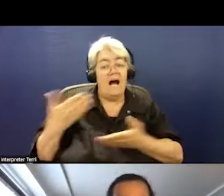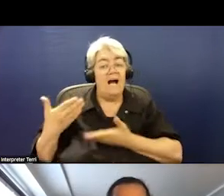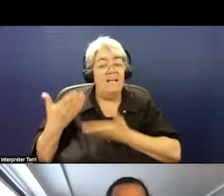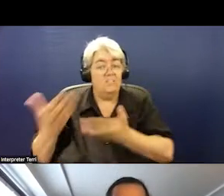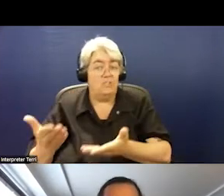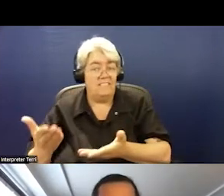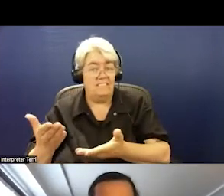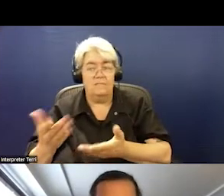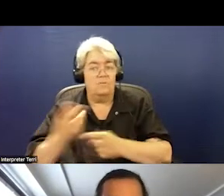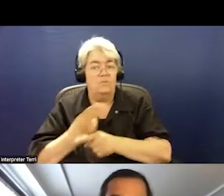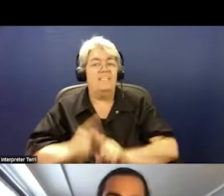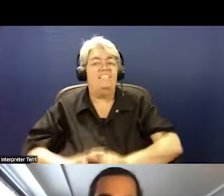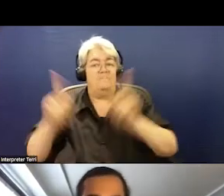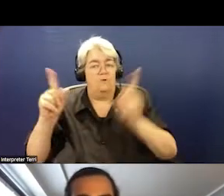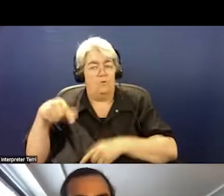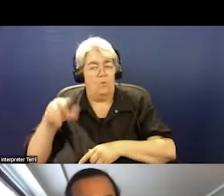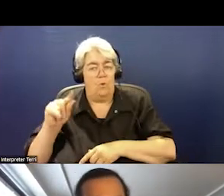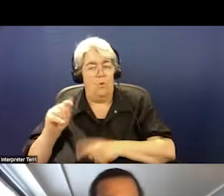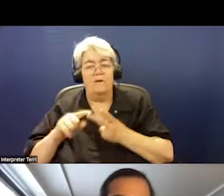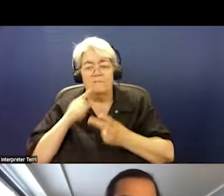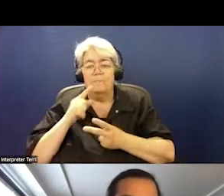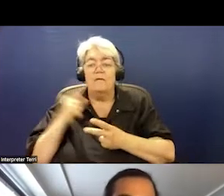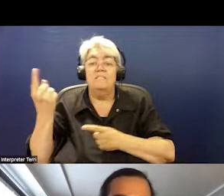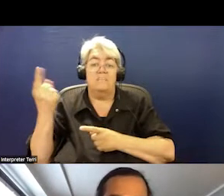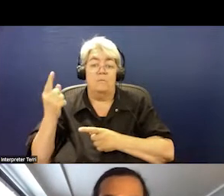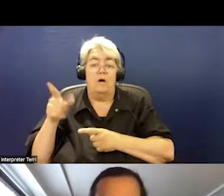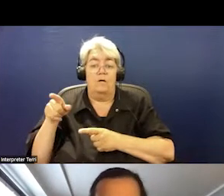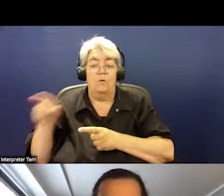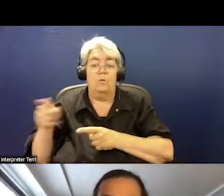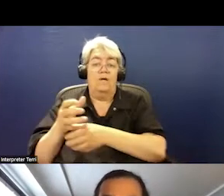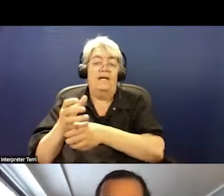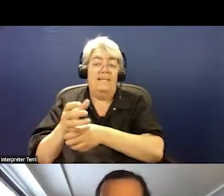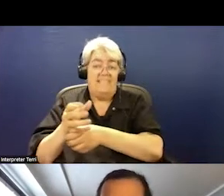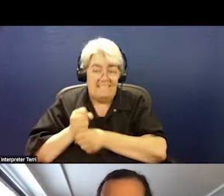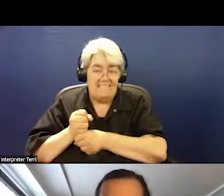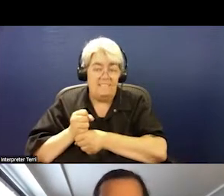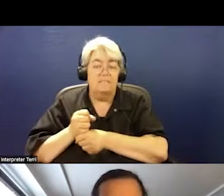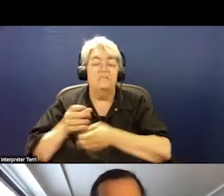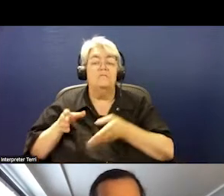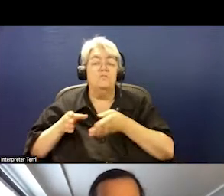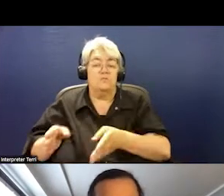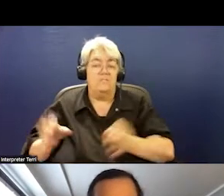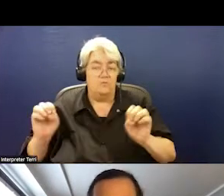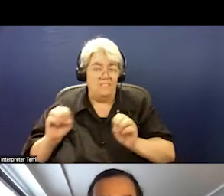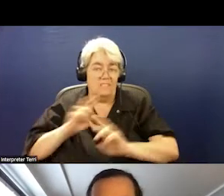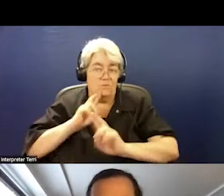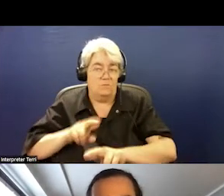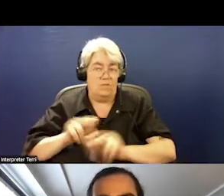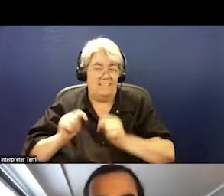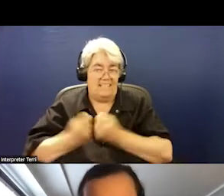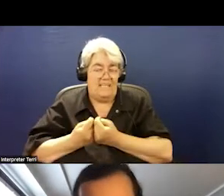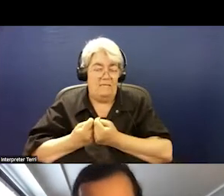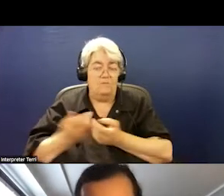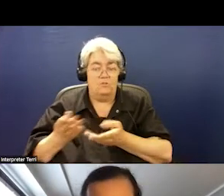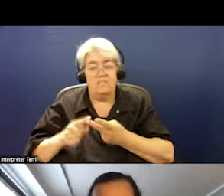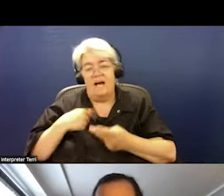instead use a quote from a recipient of San Francisco's street crisis response team services. And fortunately, I have a couple